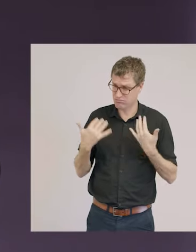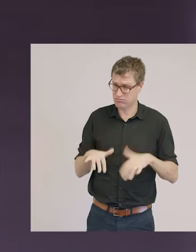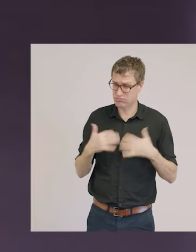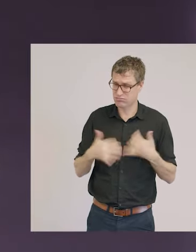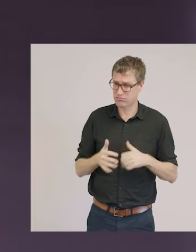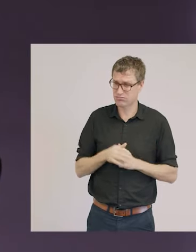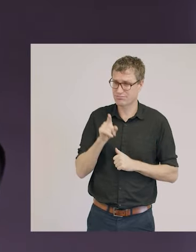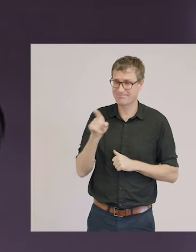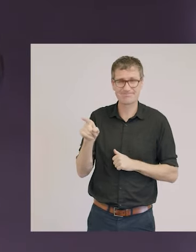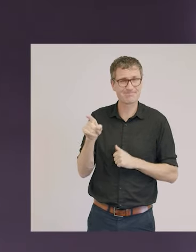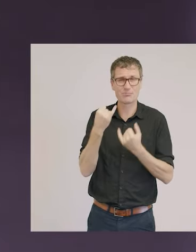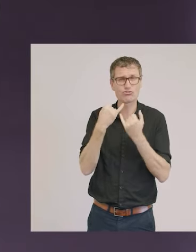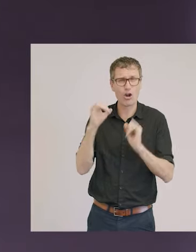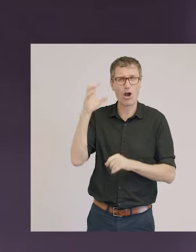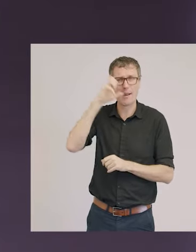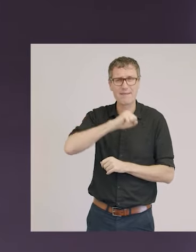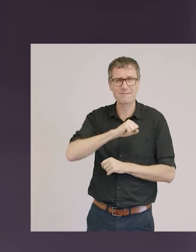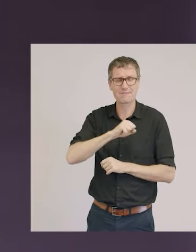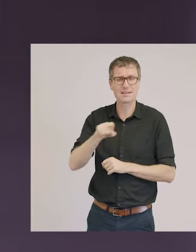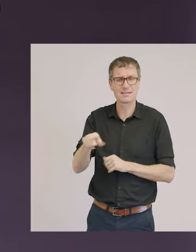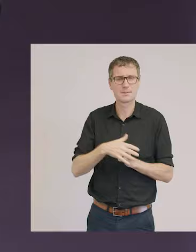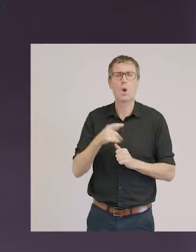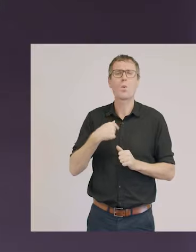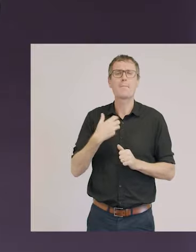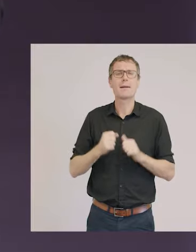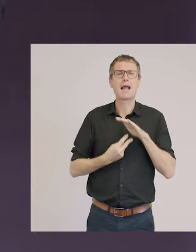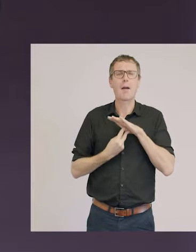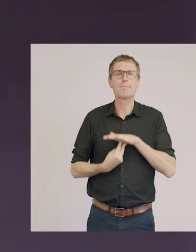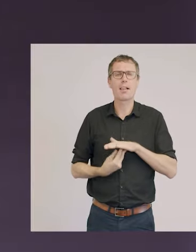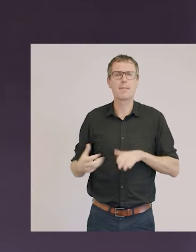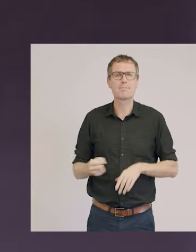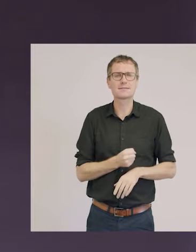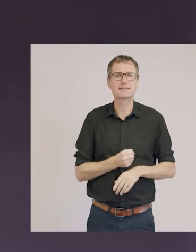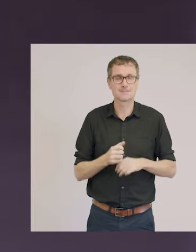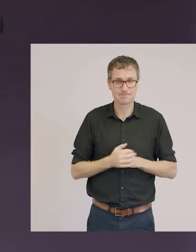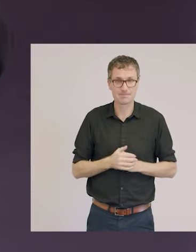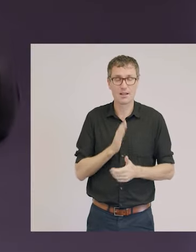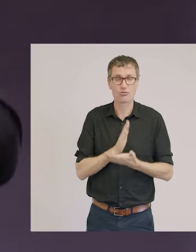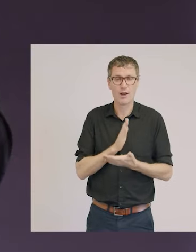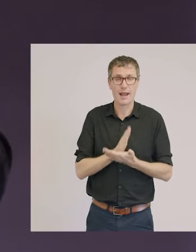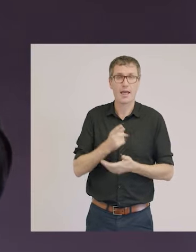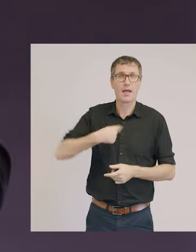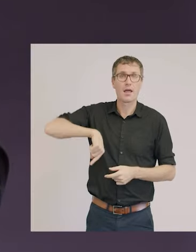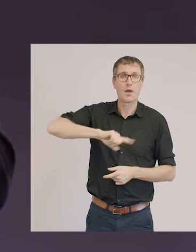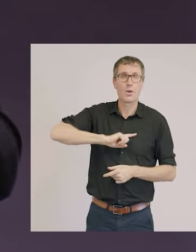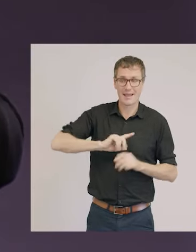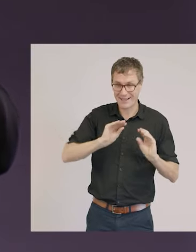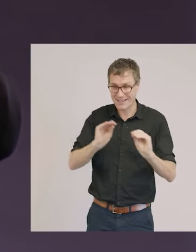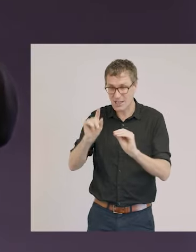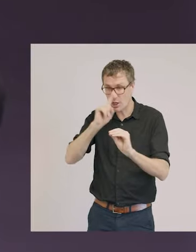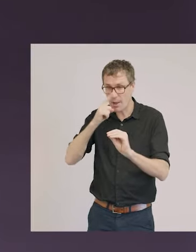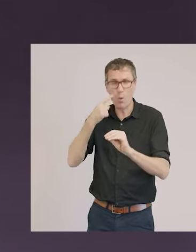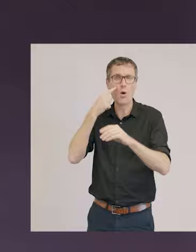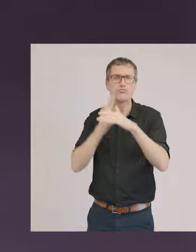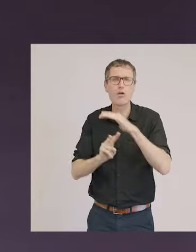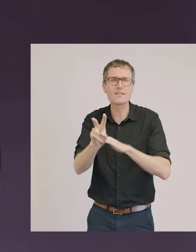And, you know, I just sort of think, oh my goodness, this guy had got himself into so much deception. We've got to be humble. And when we teach people